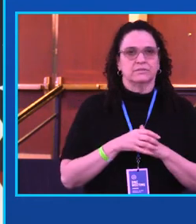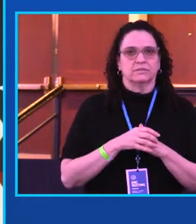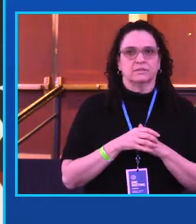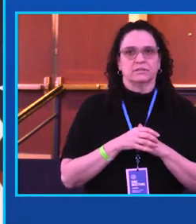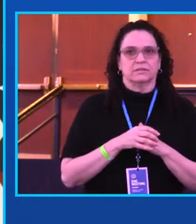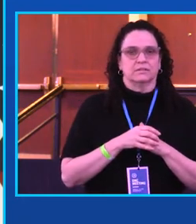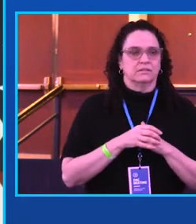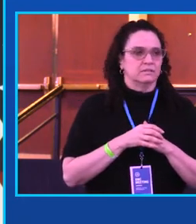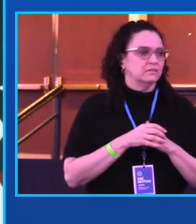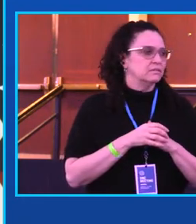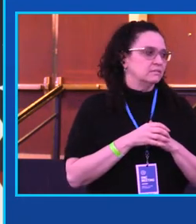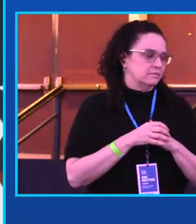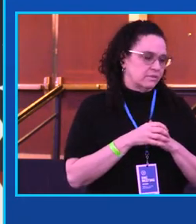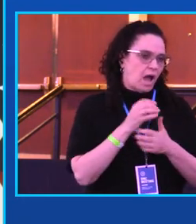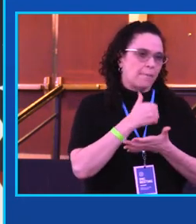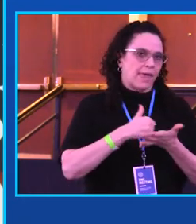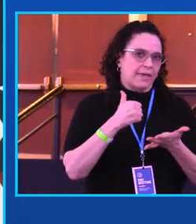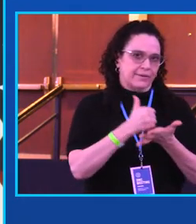Amen.